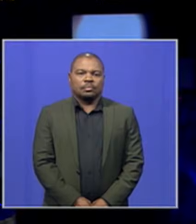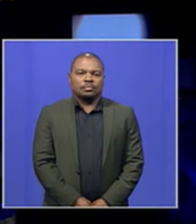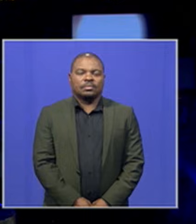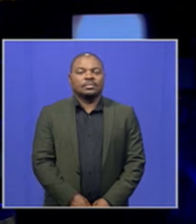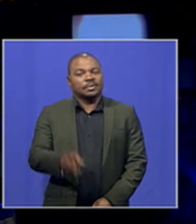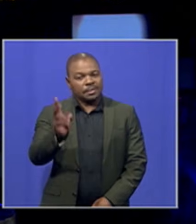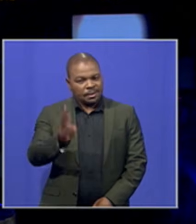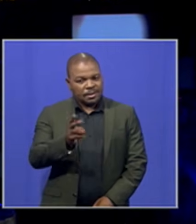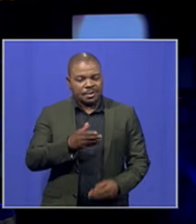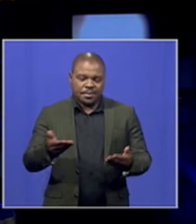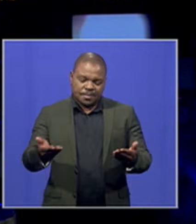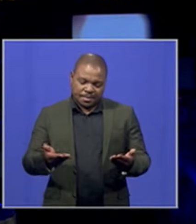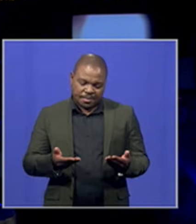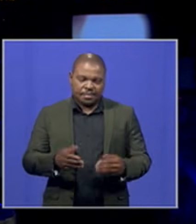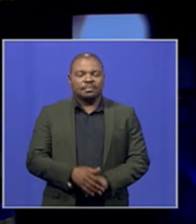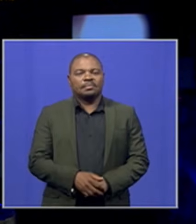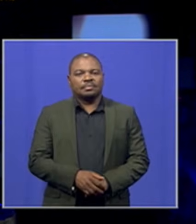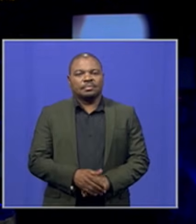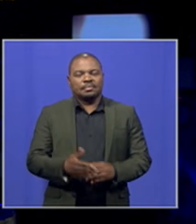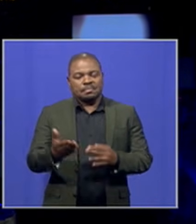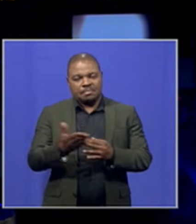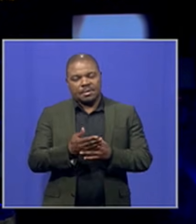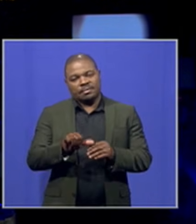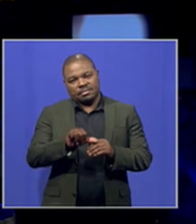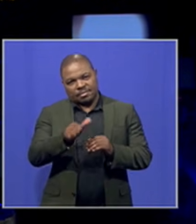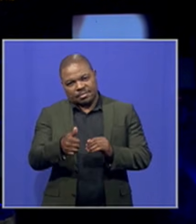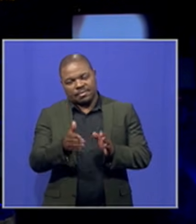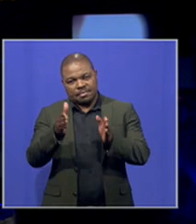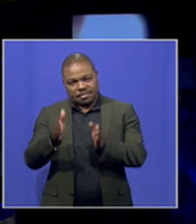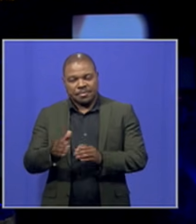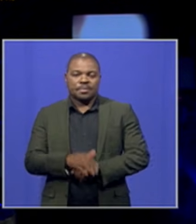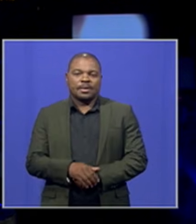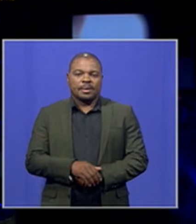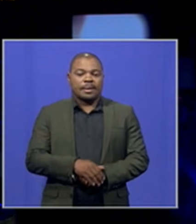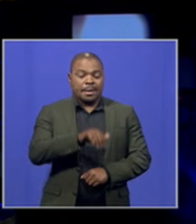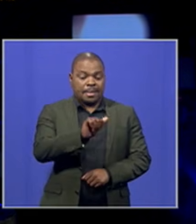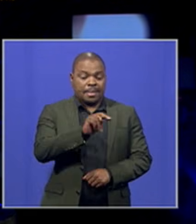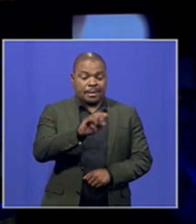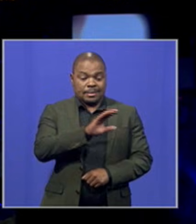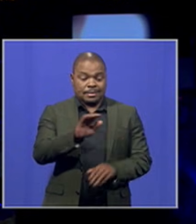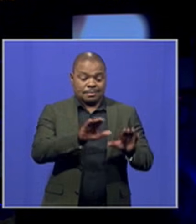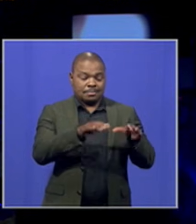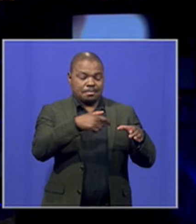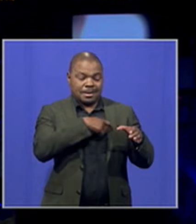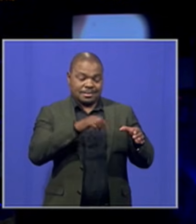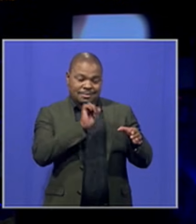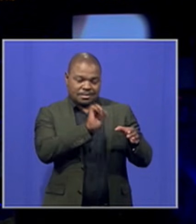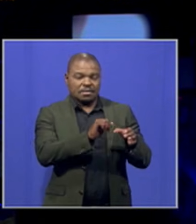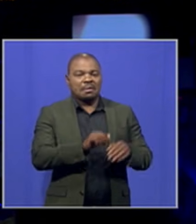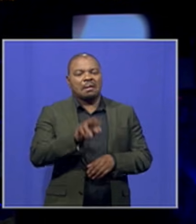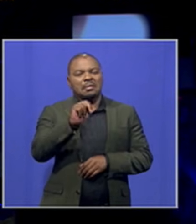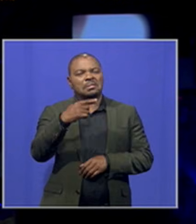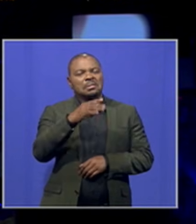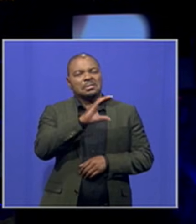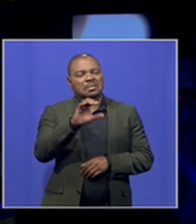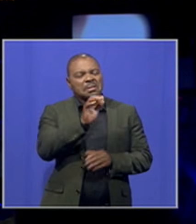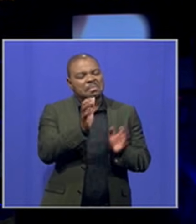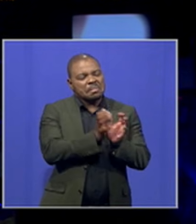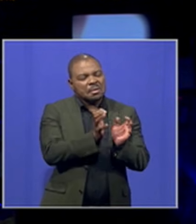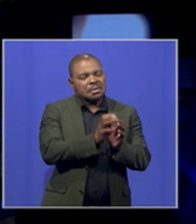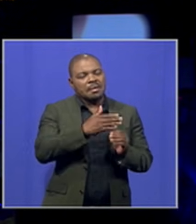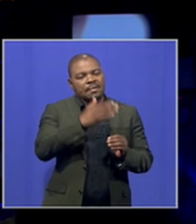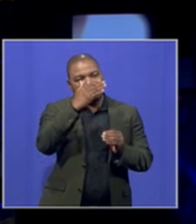Mohi re boetse ra omahela mokgahlelo kwa bobedi. Mopresidente wa ANC Cyril Ramaphosa o etsa puo ya ho kwala seboka sa NGC ya mokga